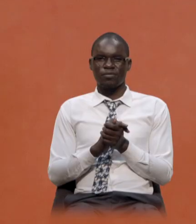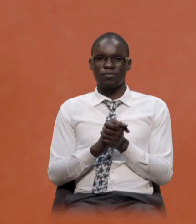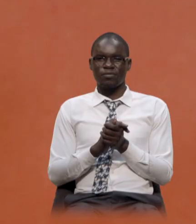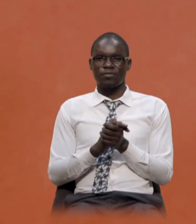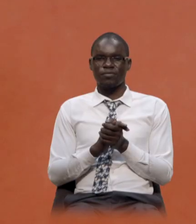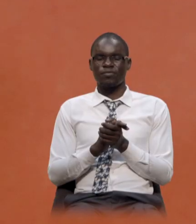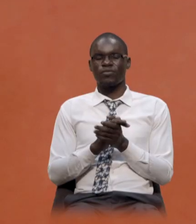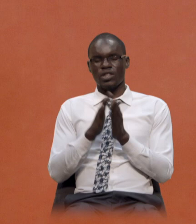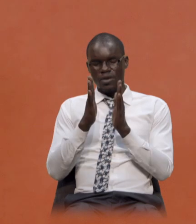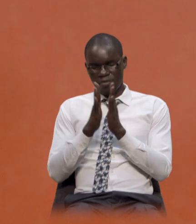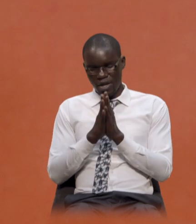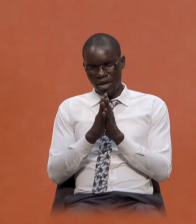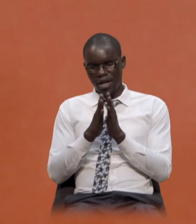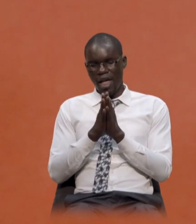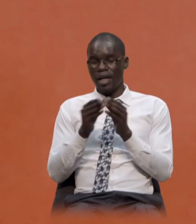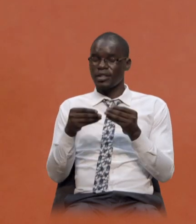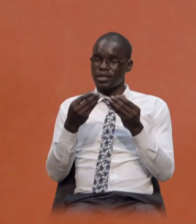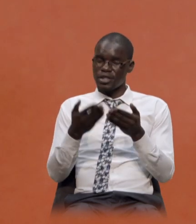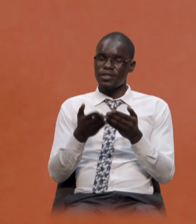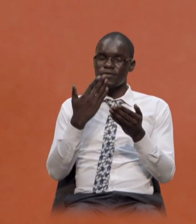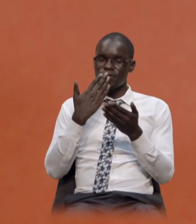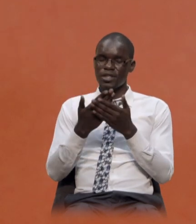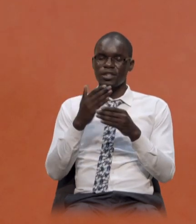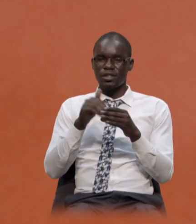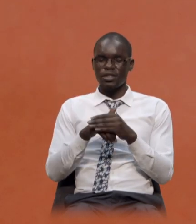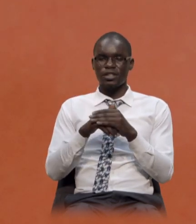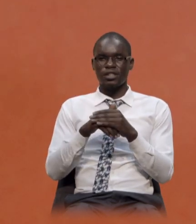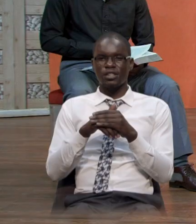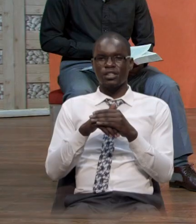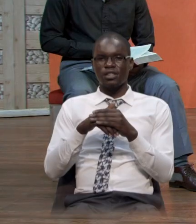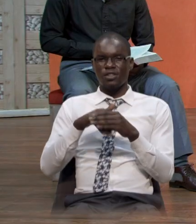all circumstances, for this is God's will for you in Jesus Christ.